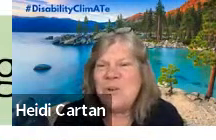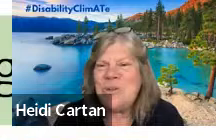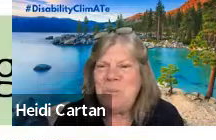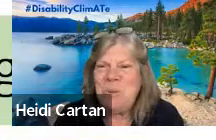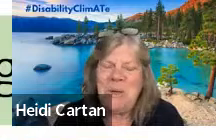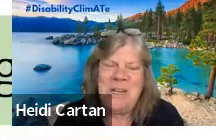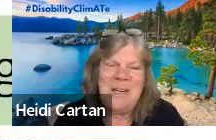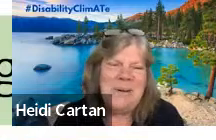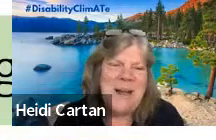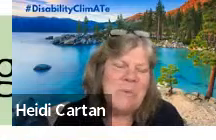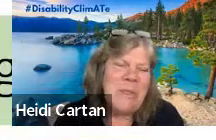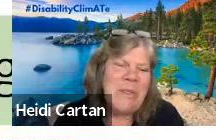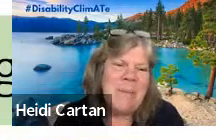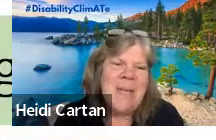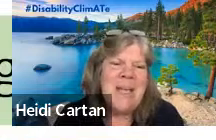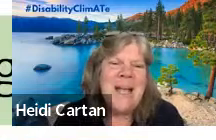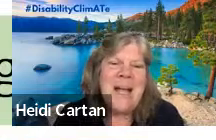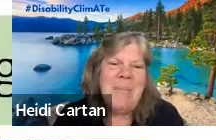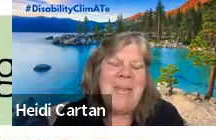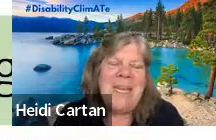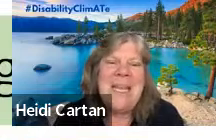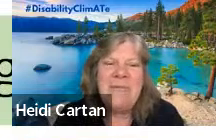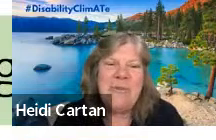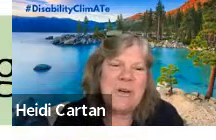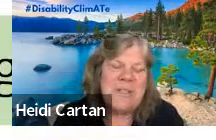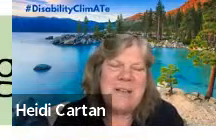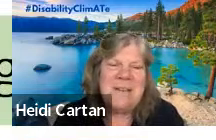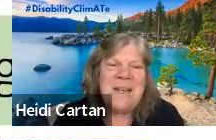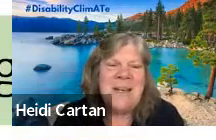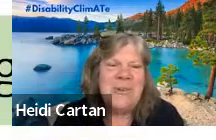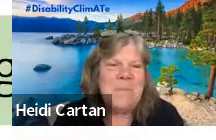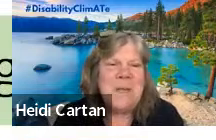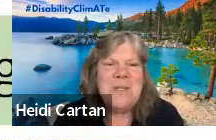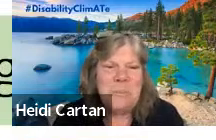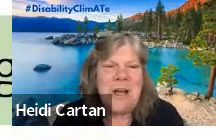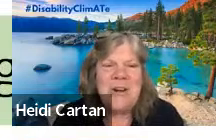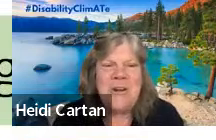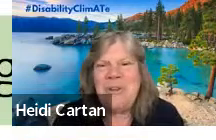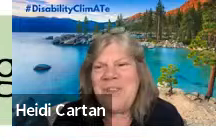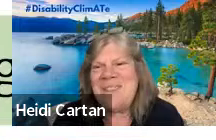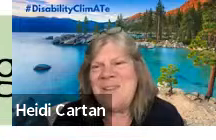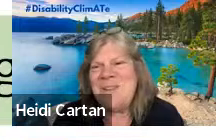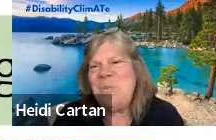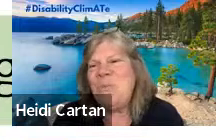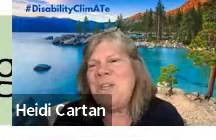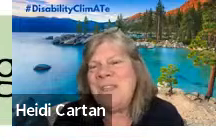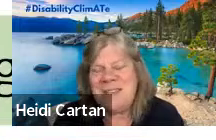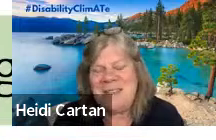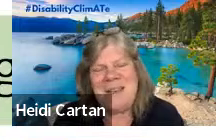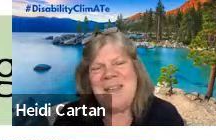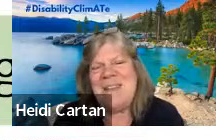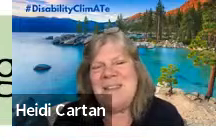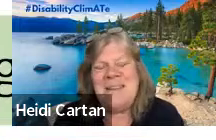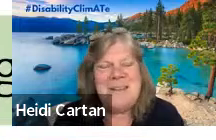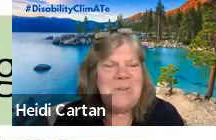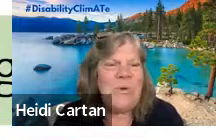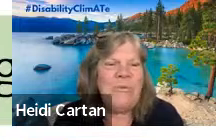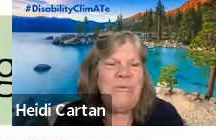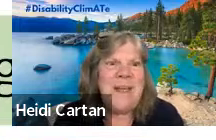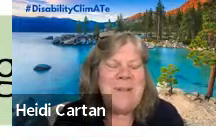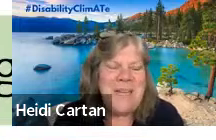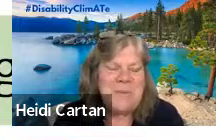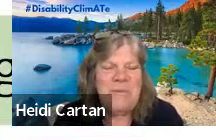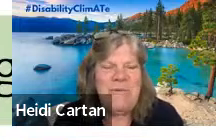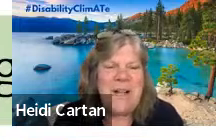have visitors so people can interact with them. And he, of course, has tremendous pride over this and has been really excited, and his